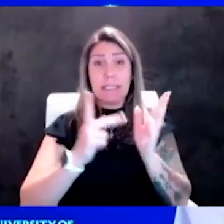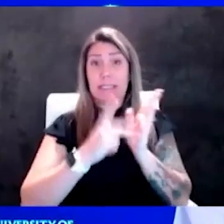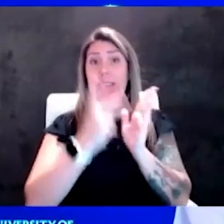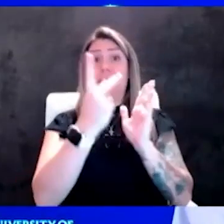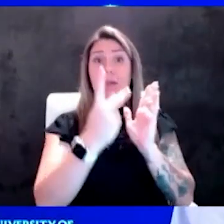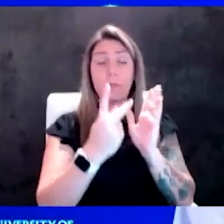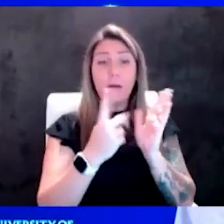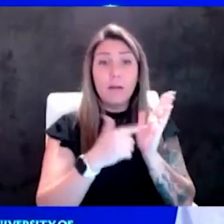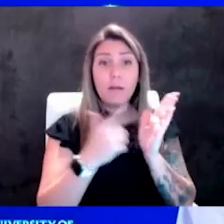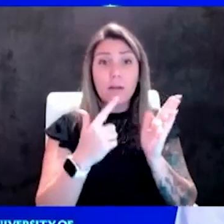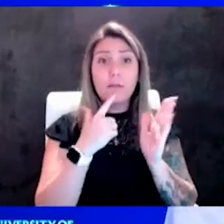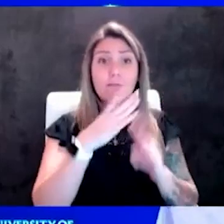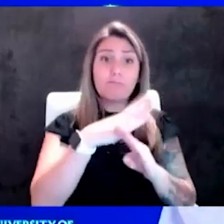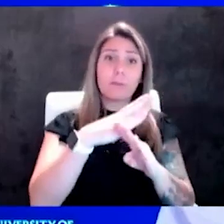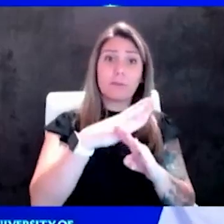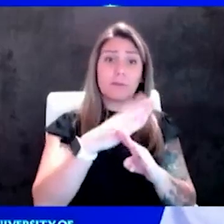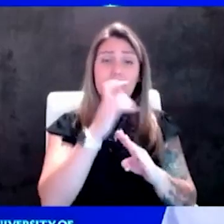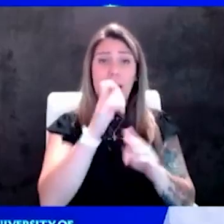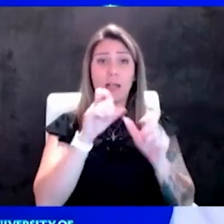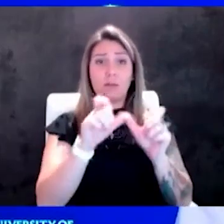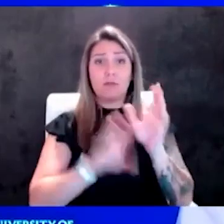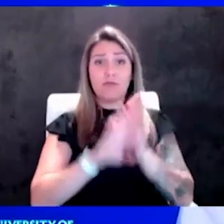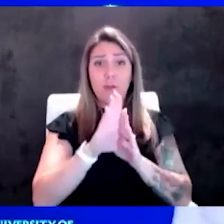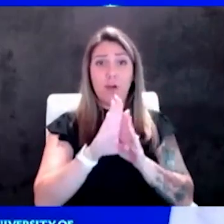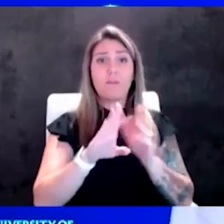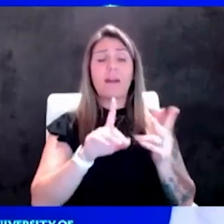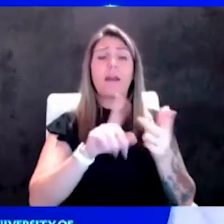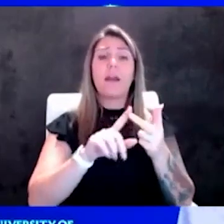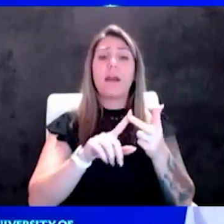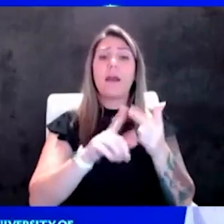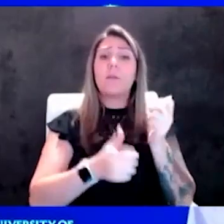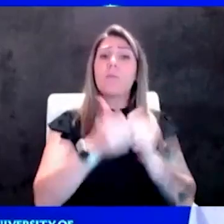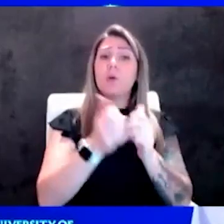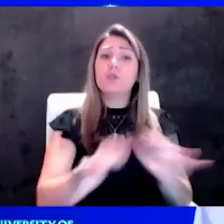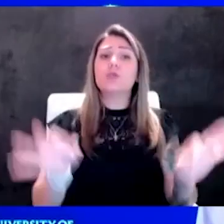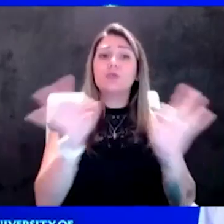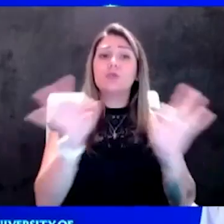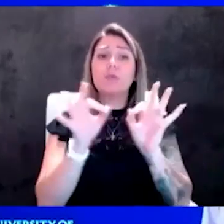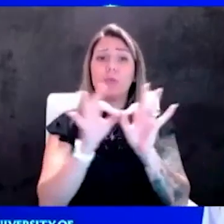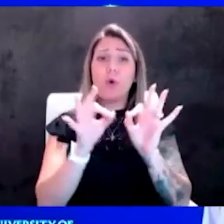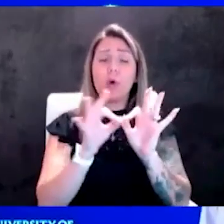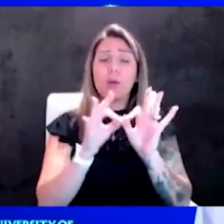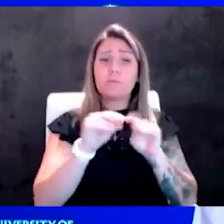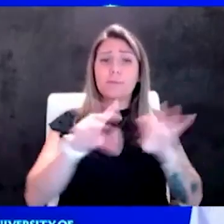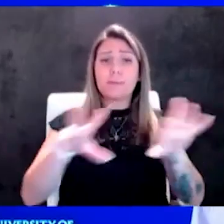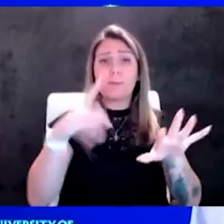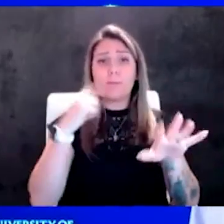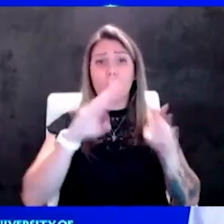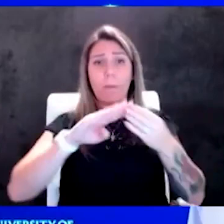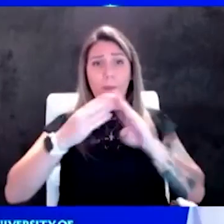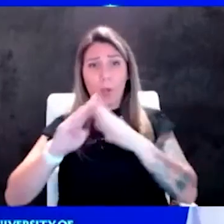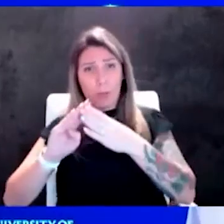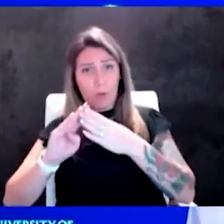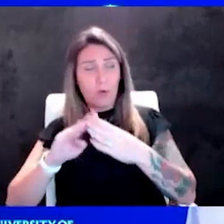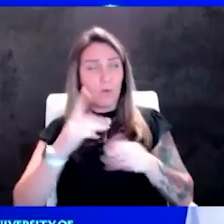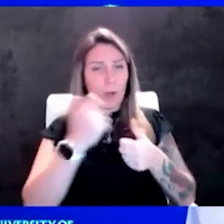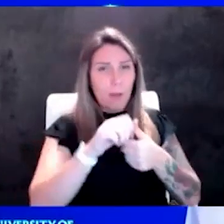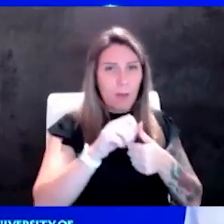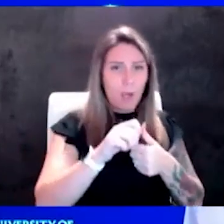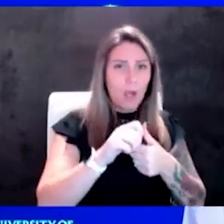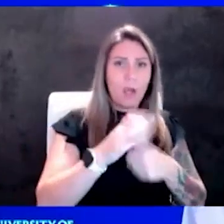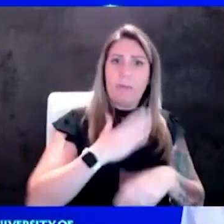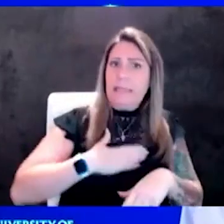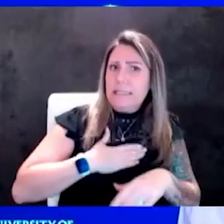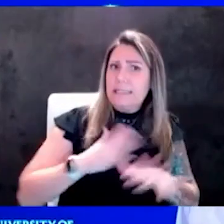to evolve, but more importantly, so it can decrease the spread and the prevalence around the community. Yeah, just That's a remember, really- please. Oh, I was just going to say a